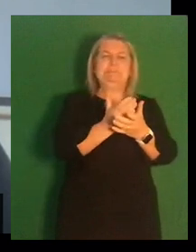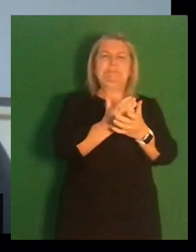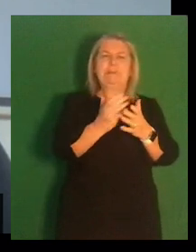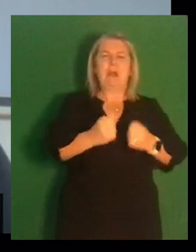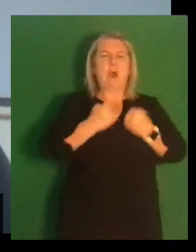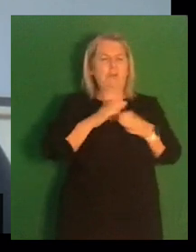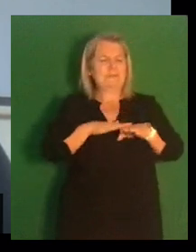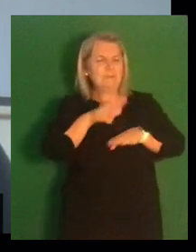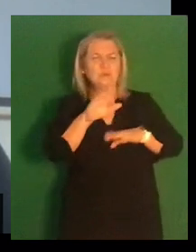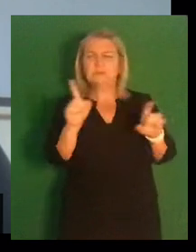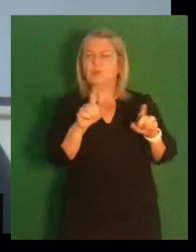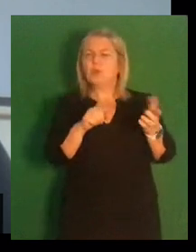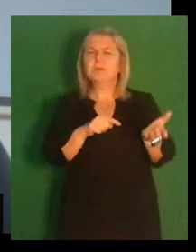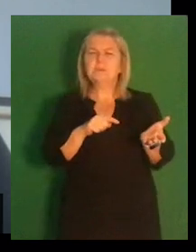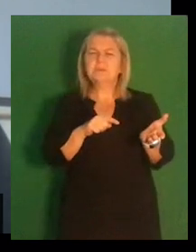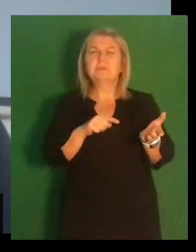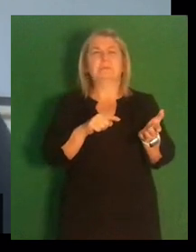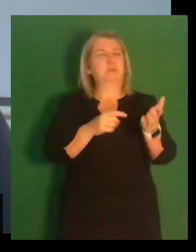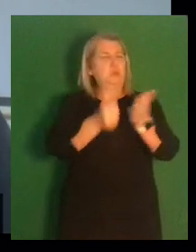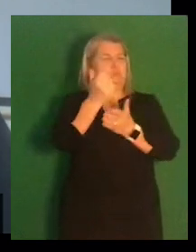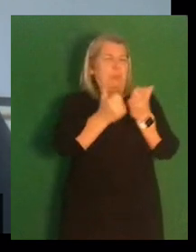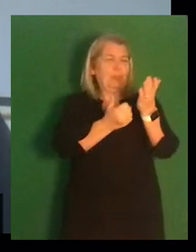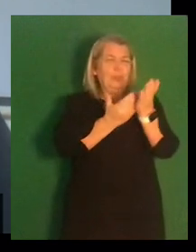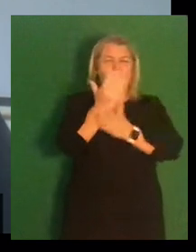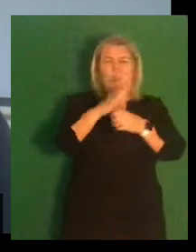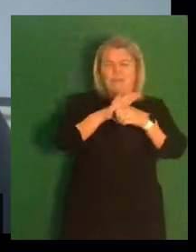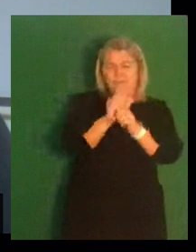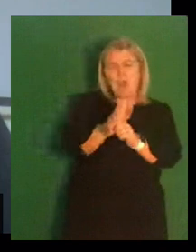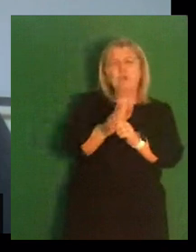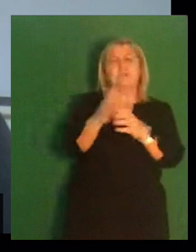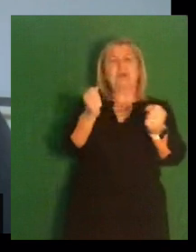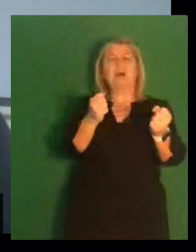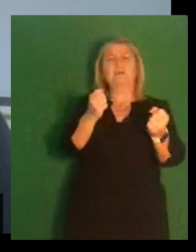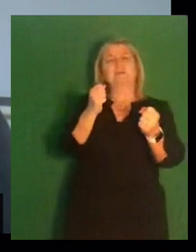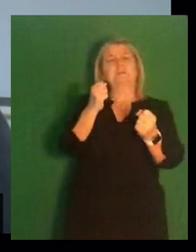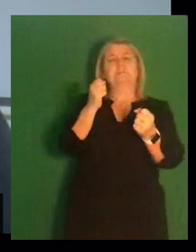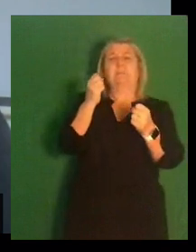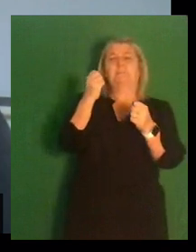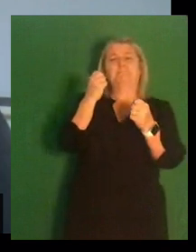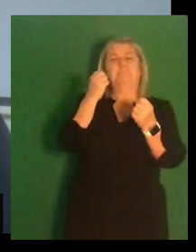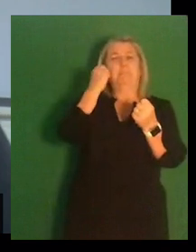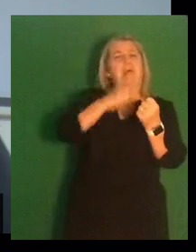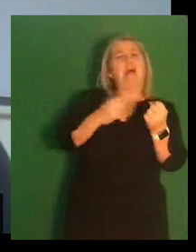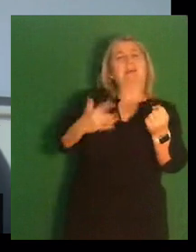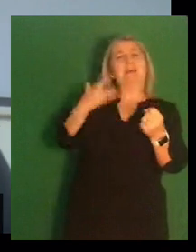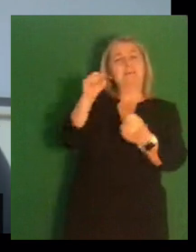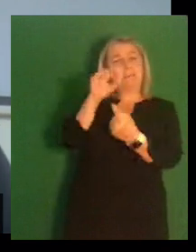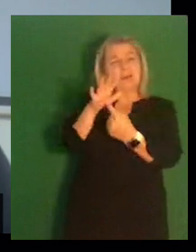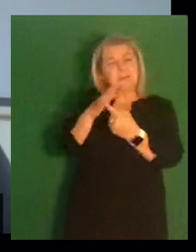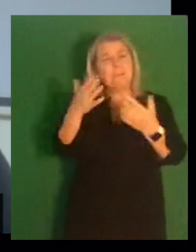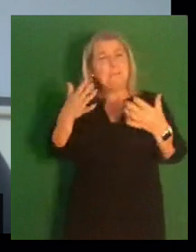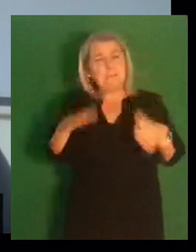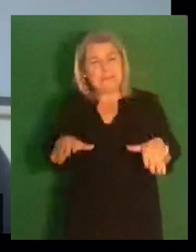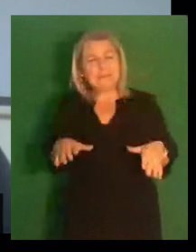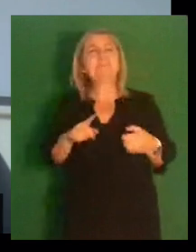been Black Lives Matter. There's also been this kind of peeling back of a kind of set of